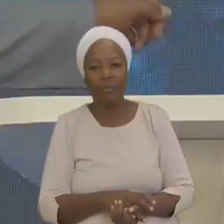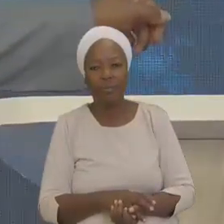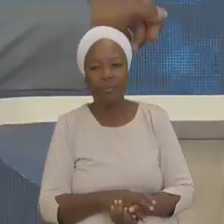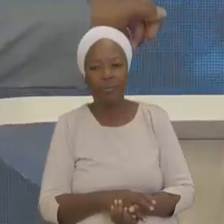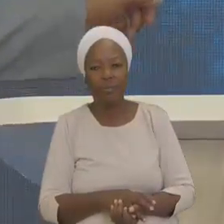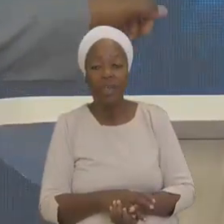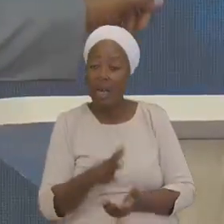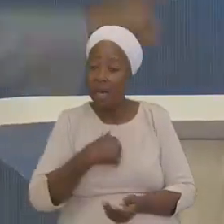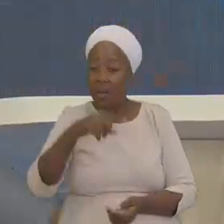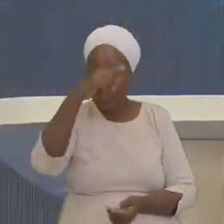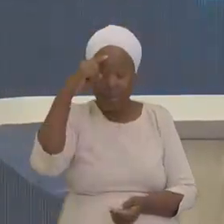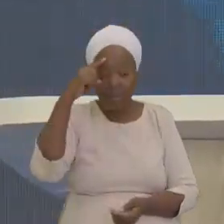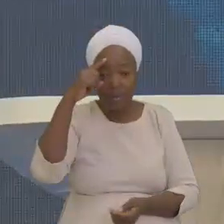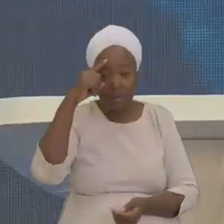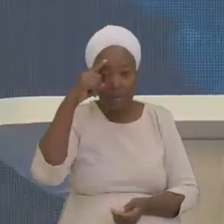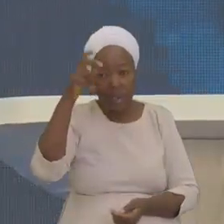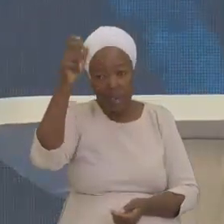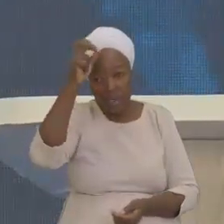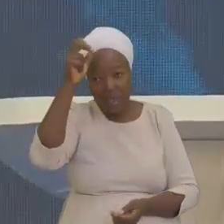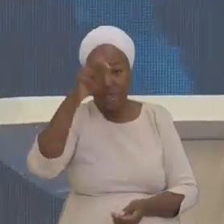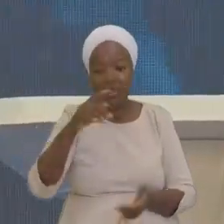And because he died, we live.